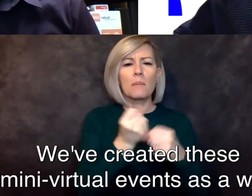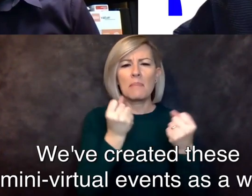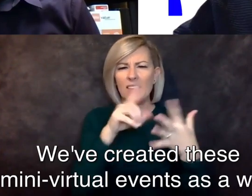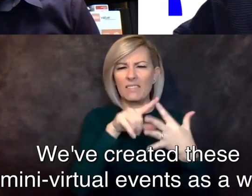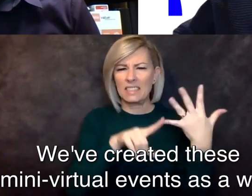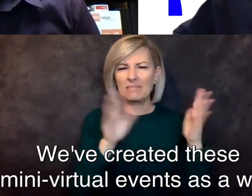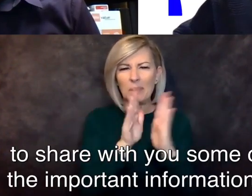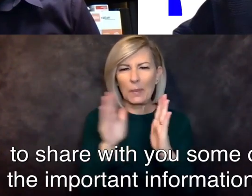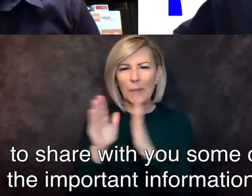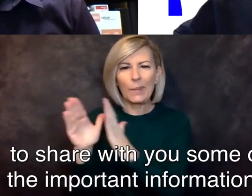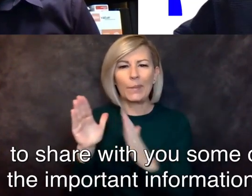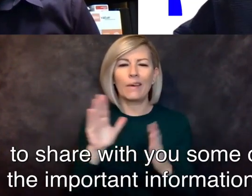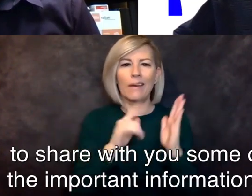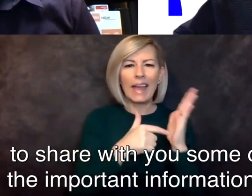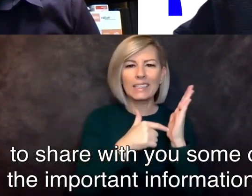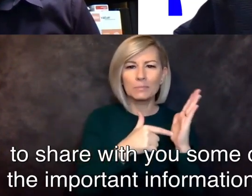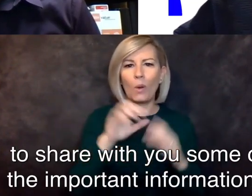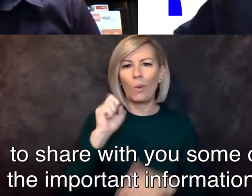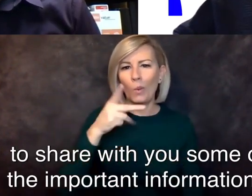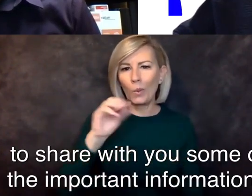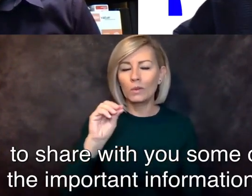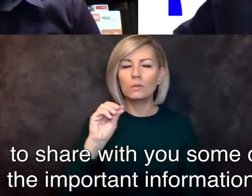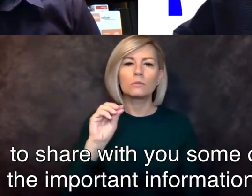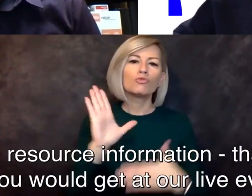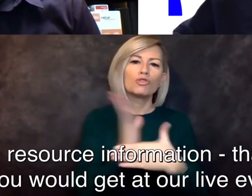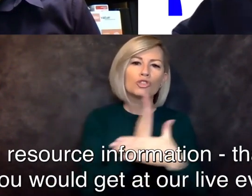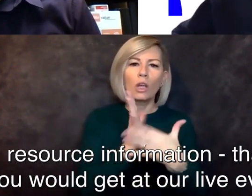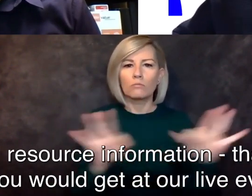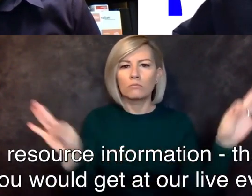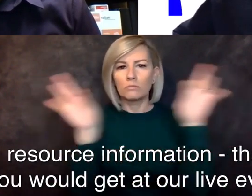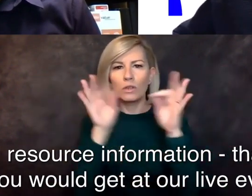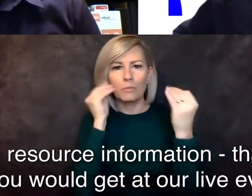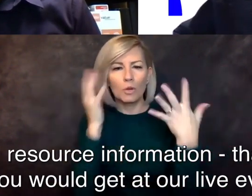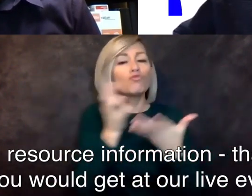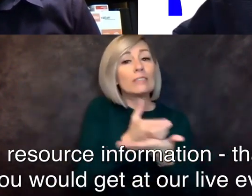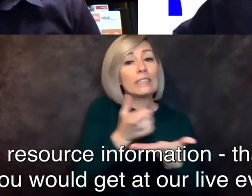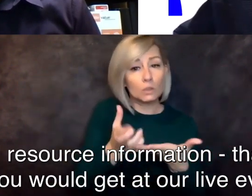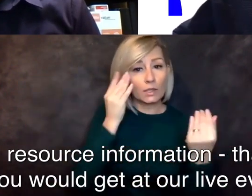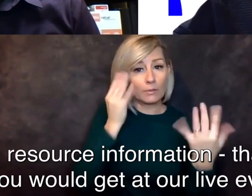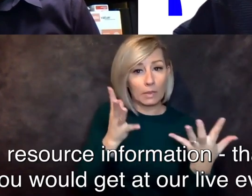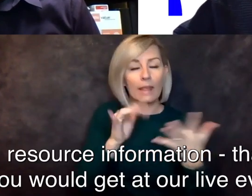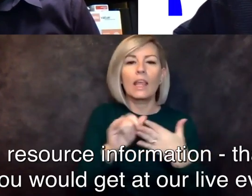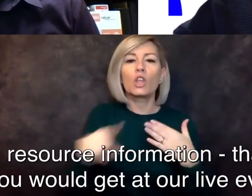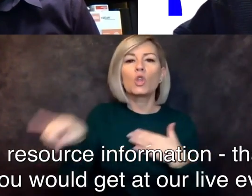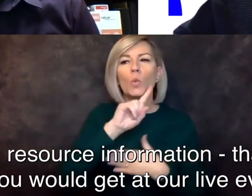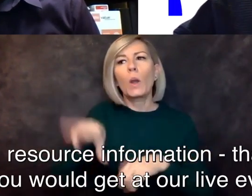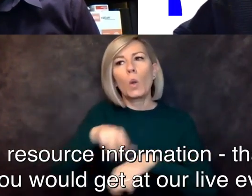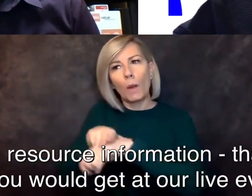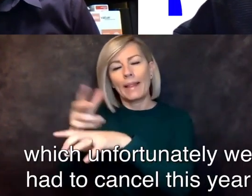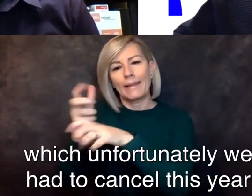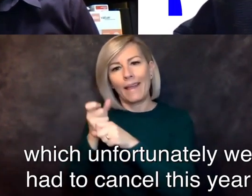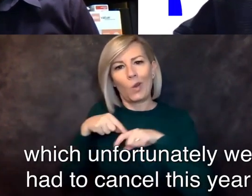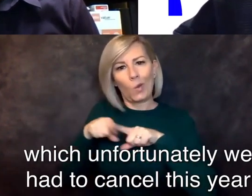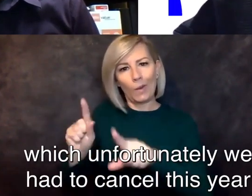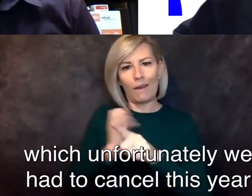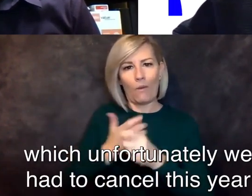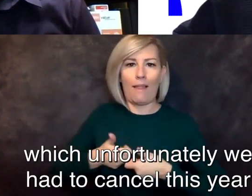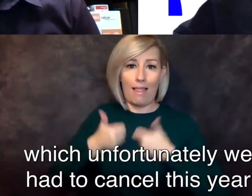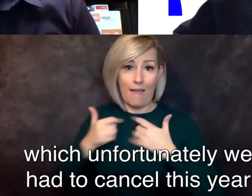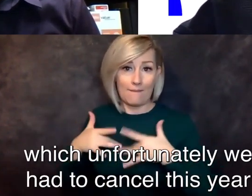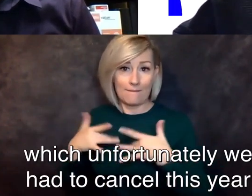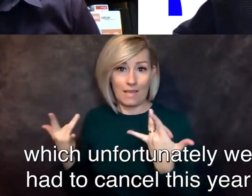as a way to share with you some of the important information, resource information, that you would get at our live event, which unfortunately